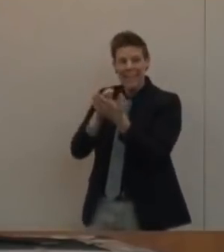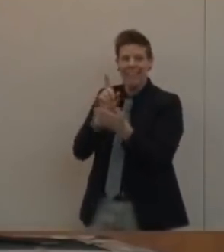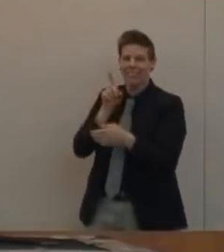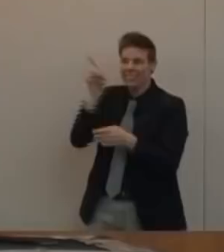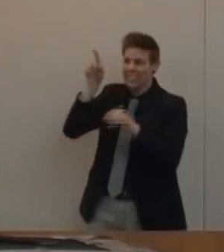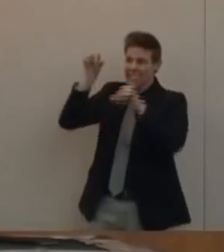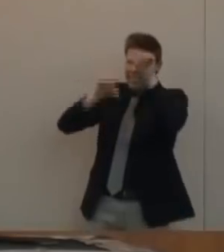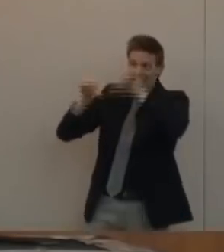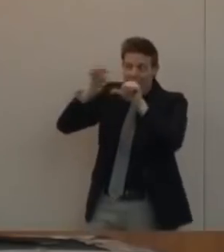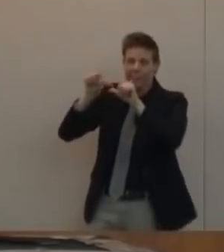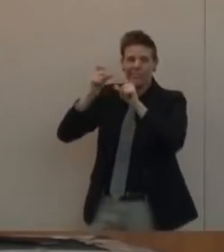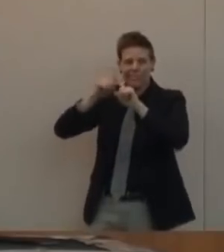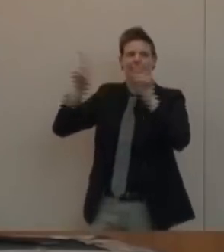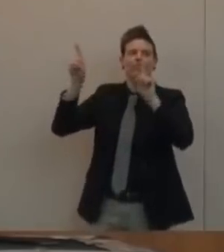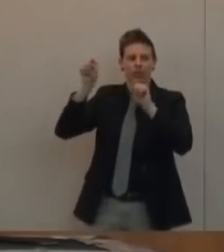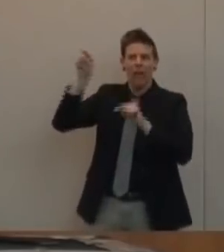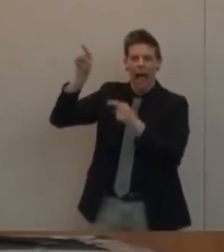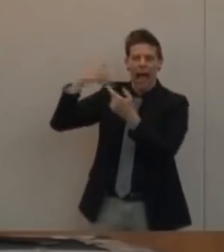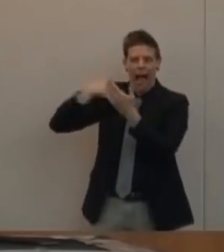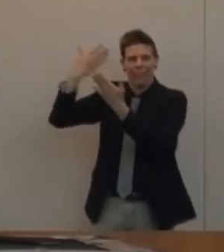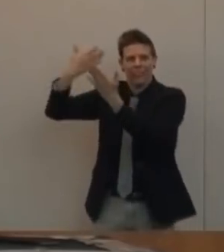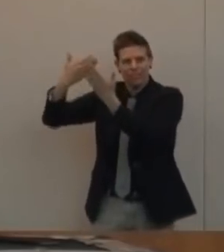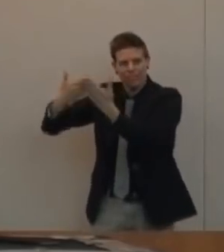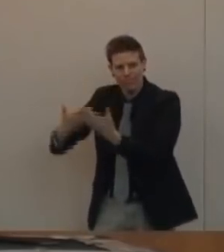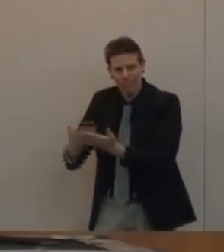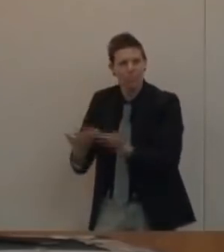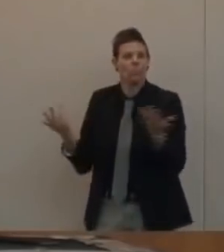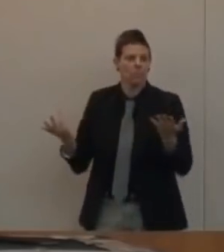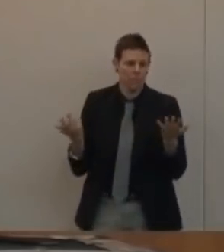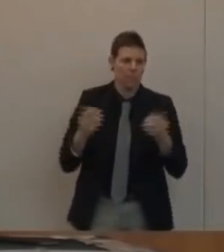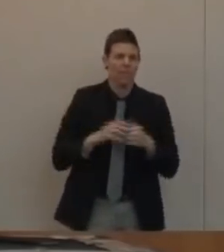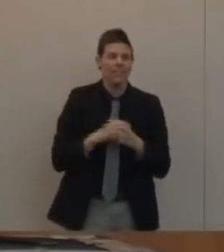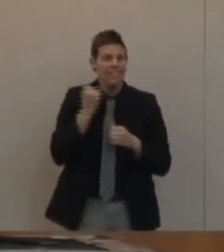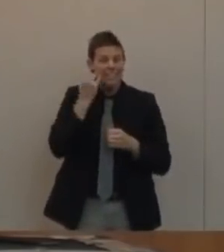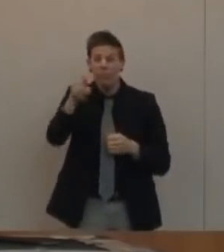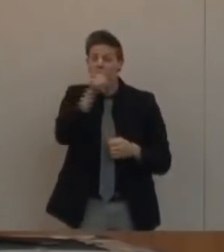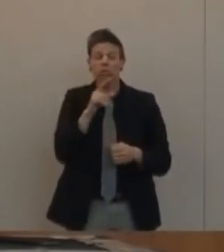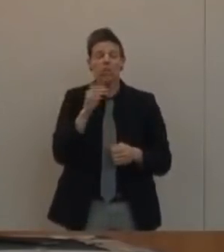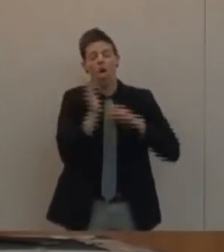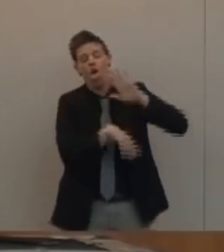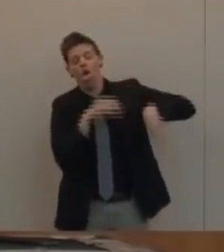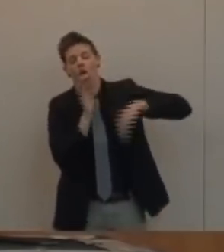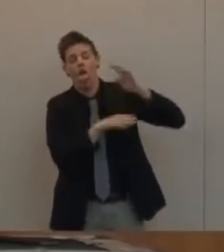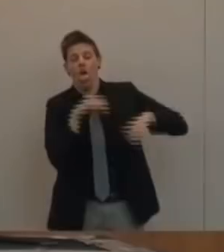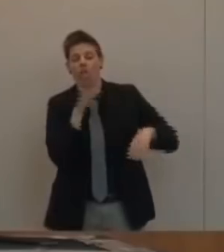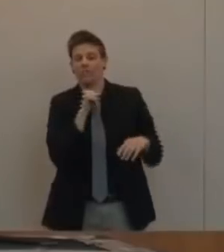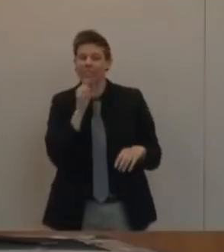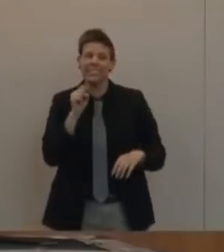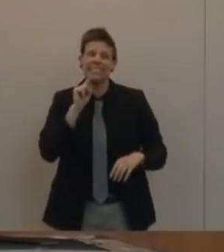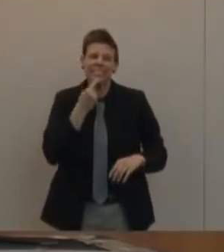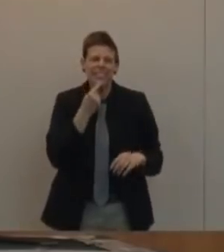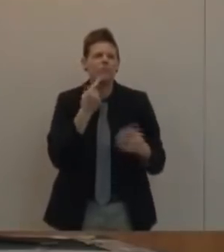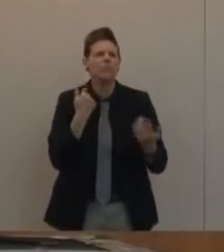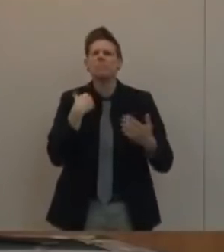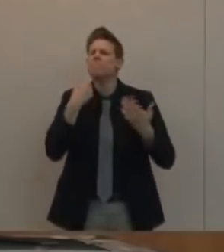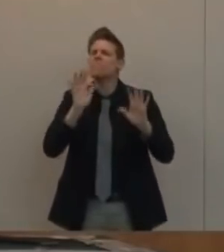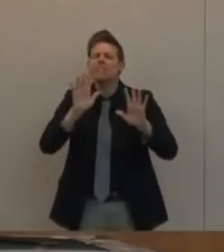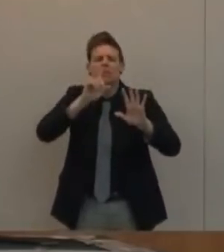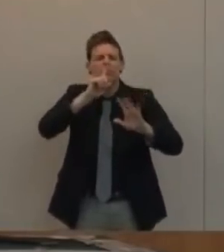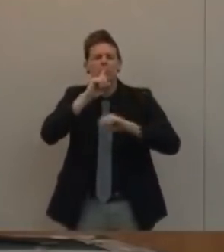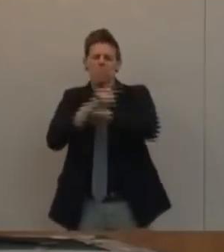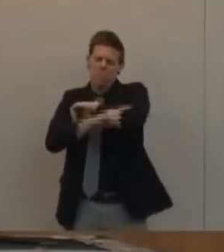the risks that we all pose if we don't take them seriously. And again, we're not trying to punish people as we're doing